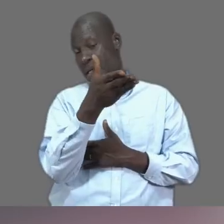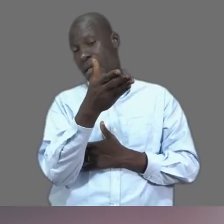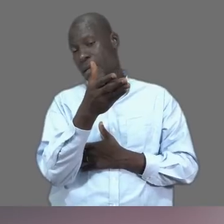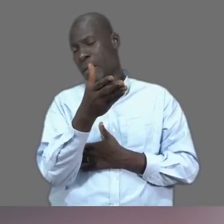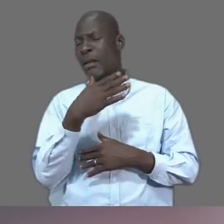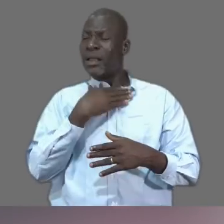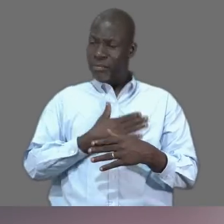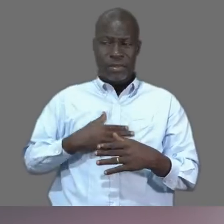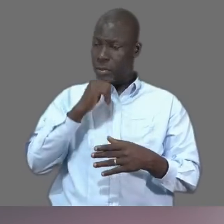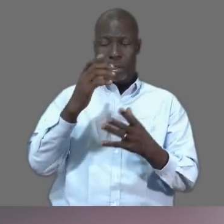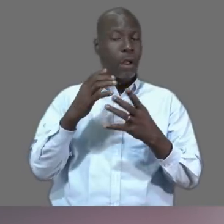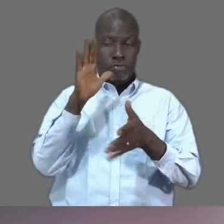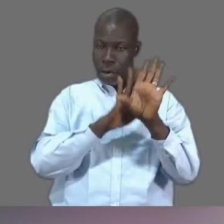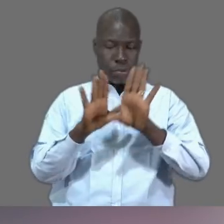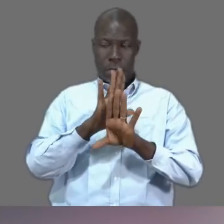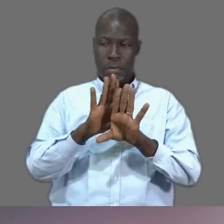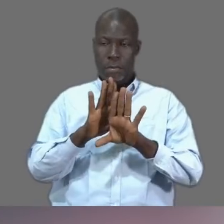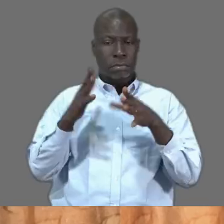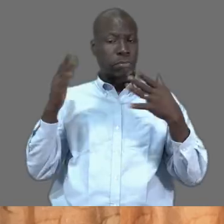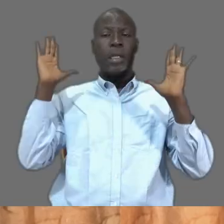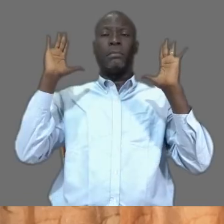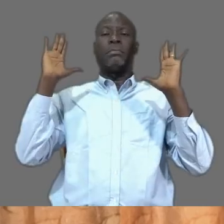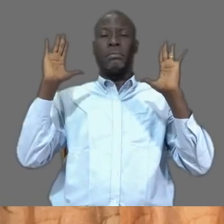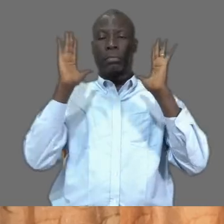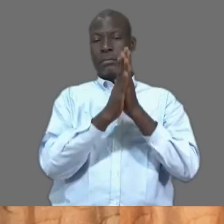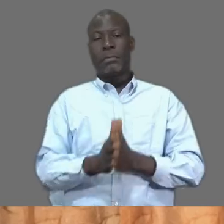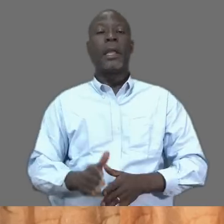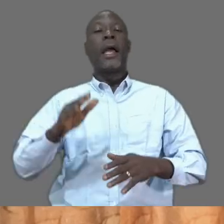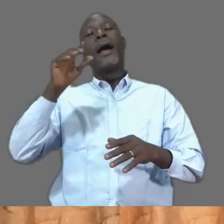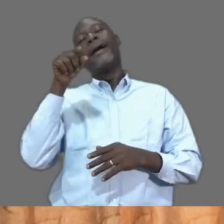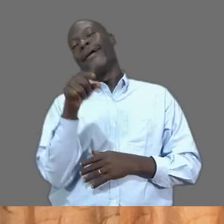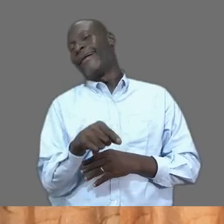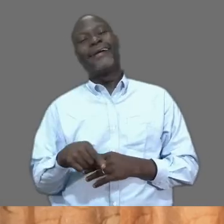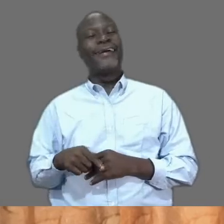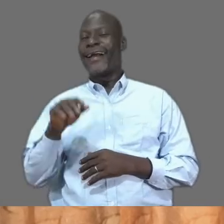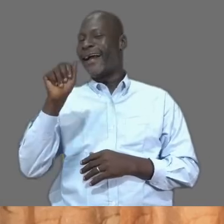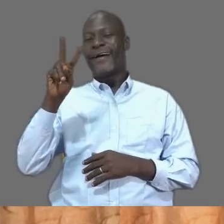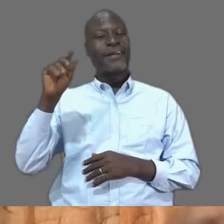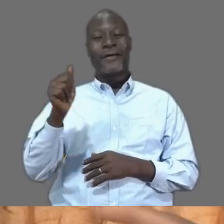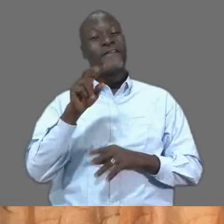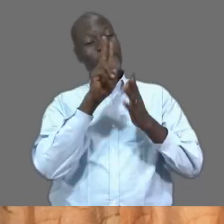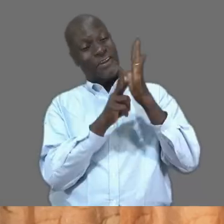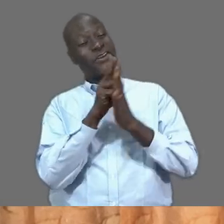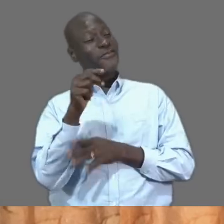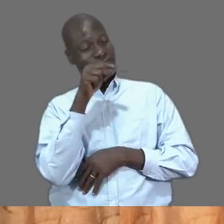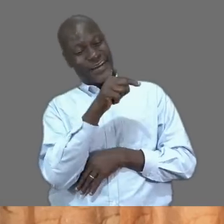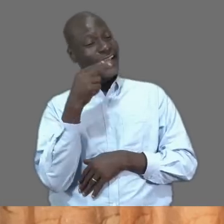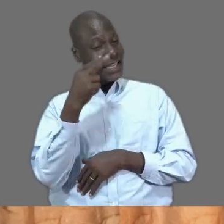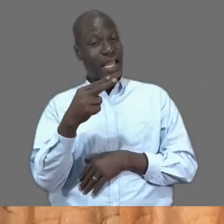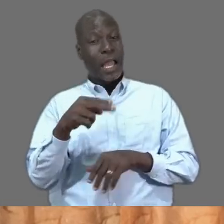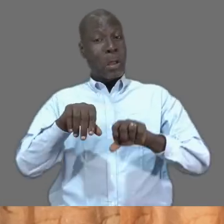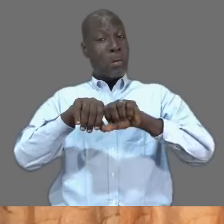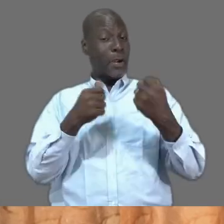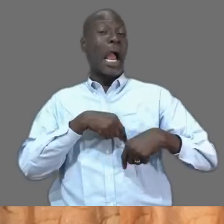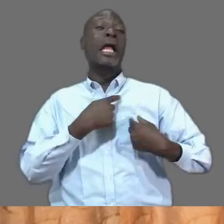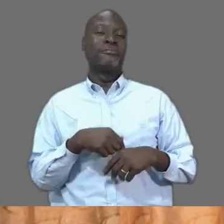Me fair problem. And no, I don't know. Thank you. Abraham Bemuche, ni video no, uya da di akwena kwa shebi. Broken heart,